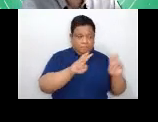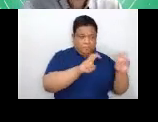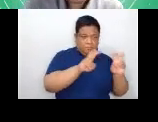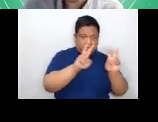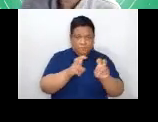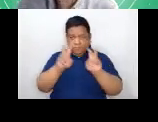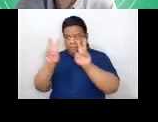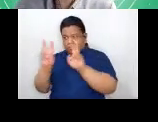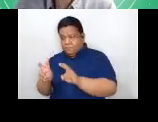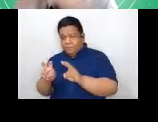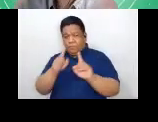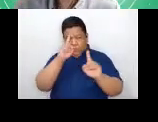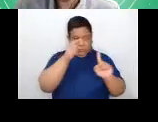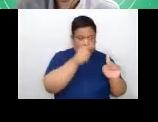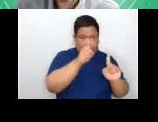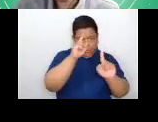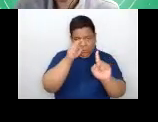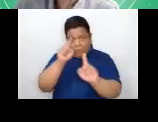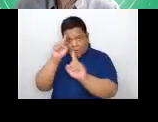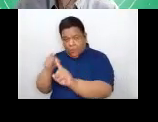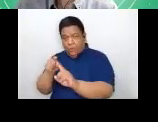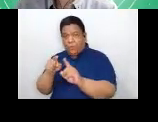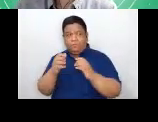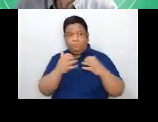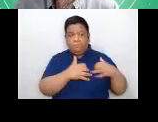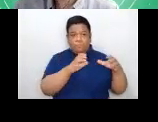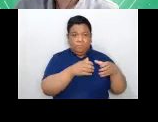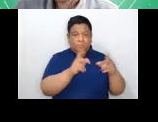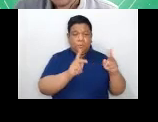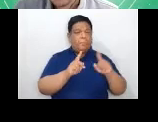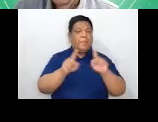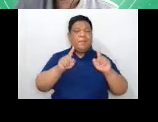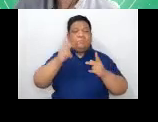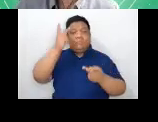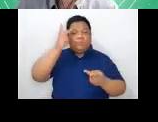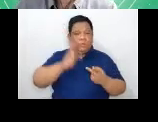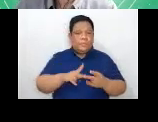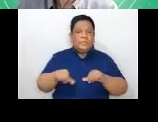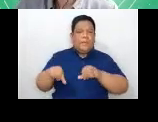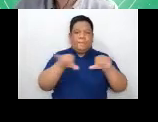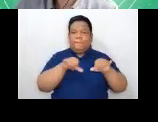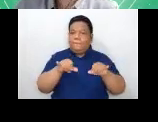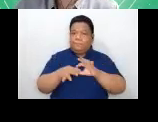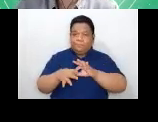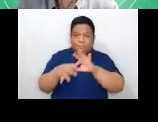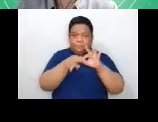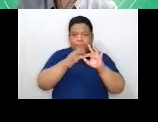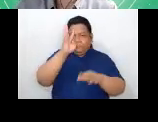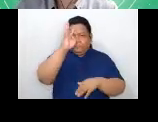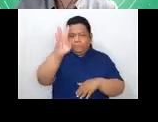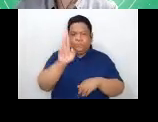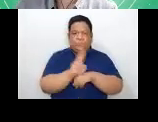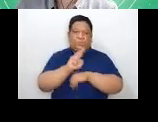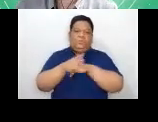target audiences, but all of them promote the same thing: collaboration, and innovation using digital